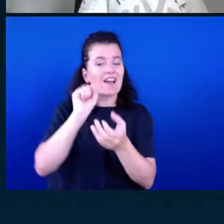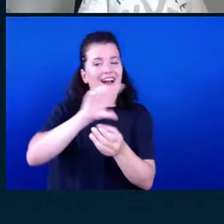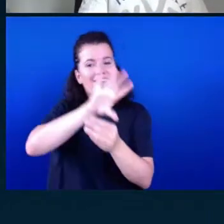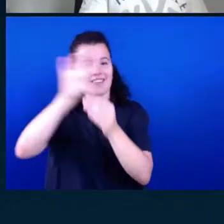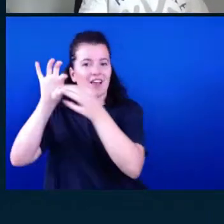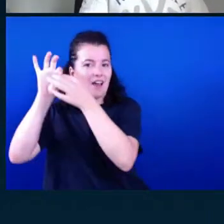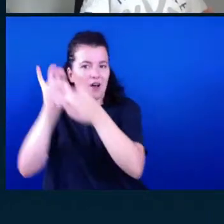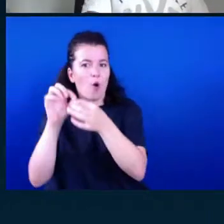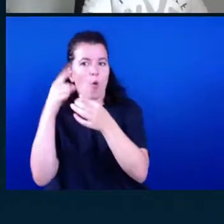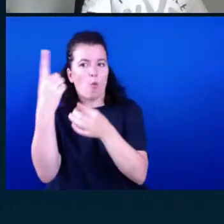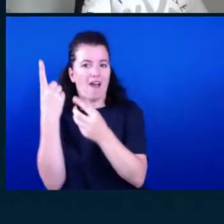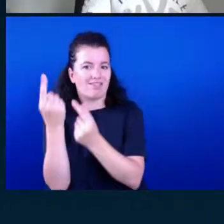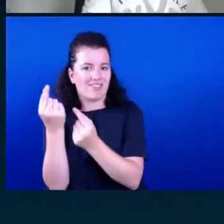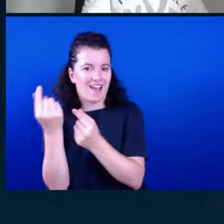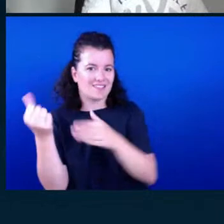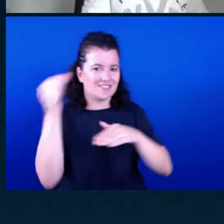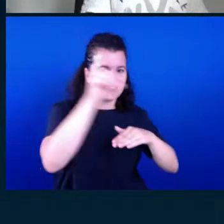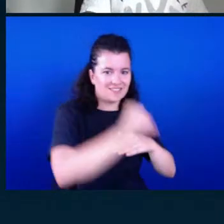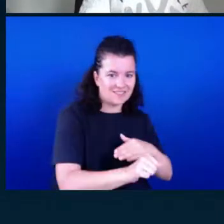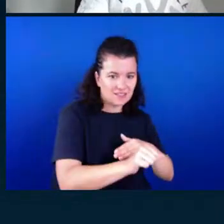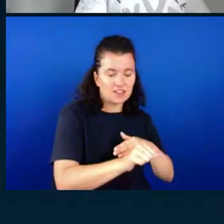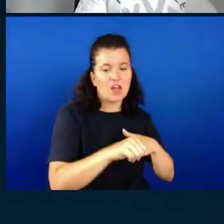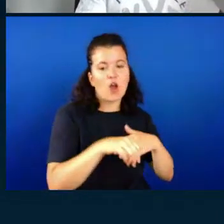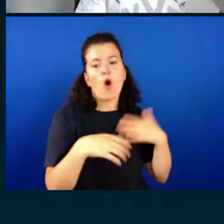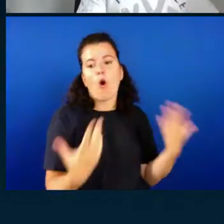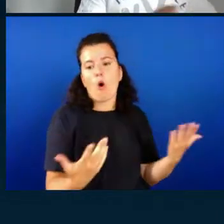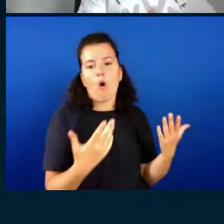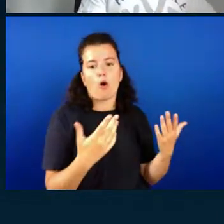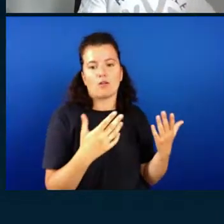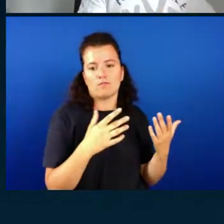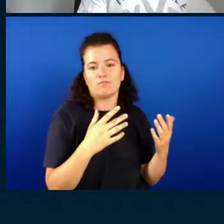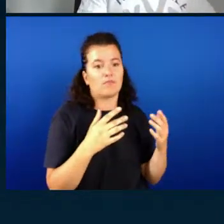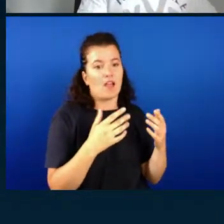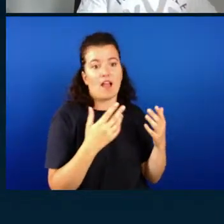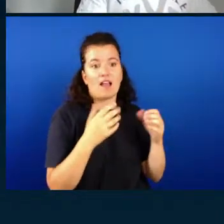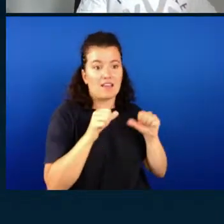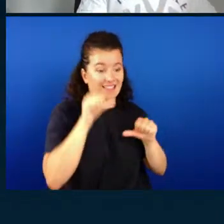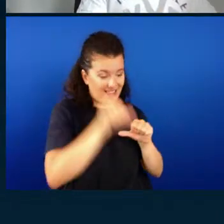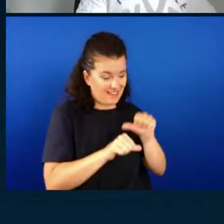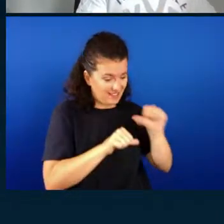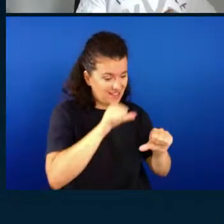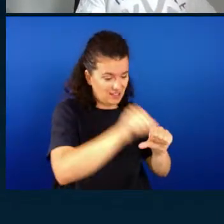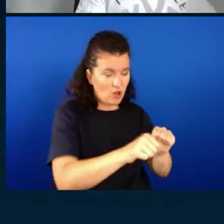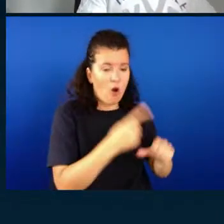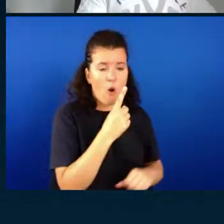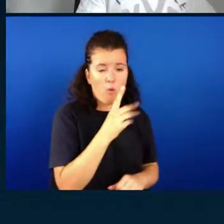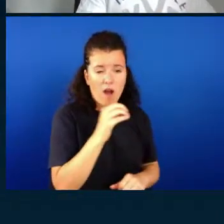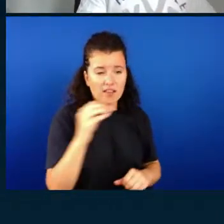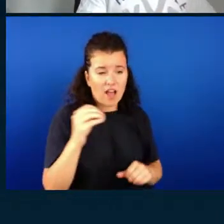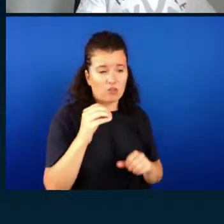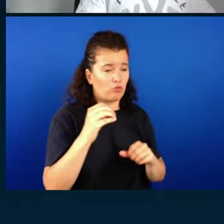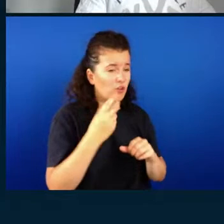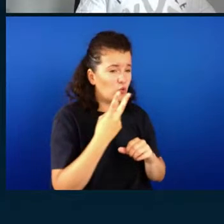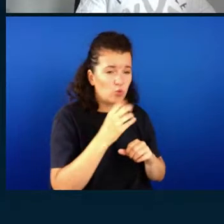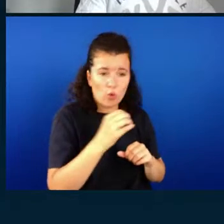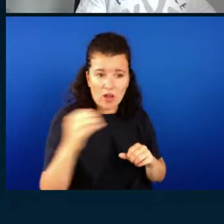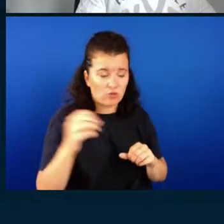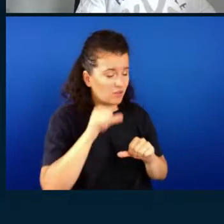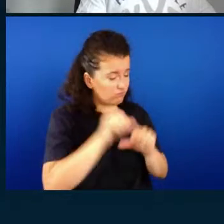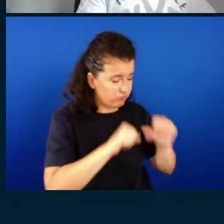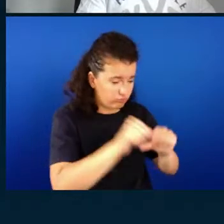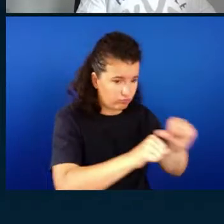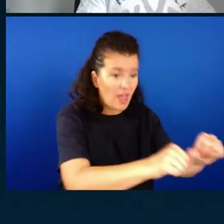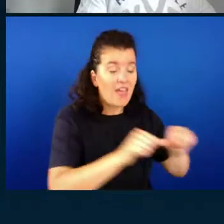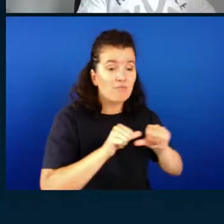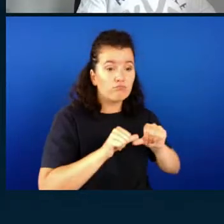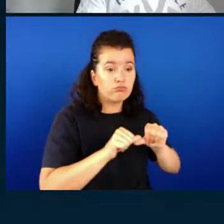be bundled into a task. When you have hundreds of these tasks, you can wrap them together make a cover